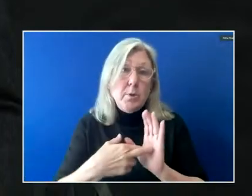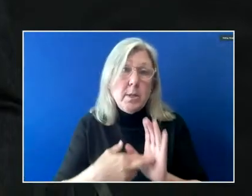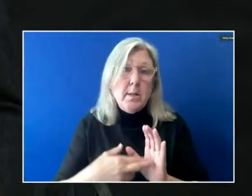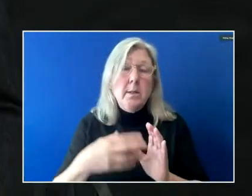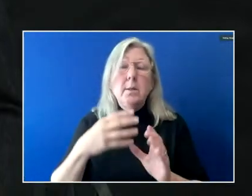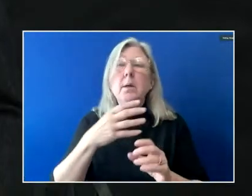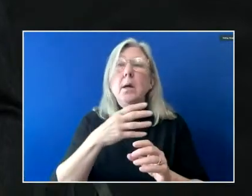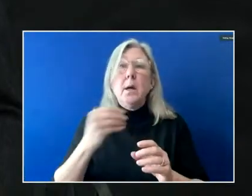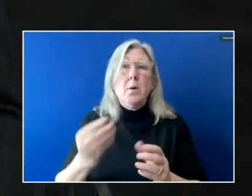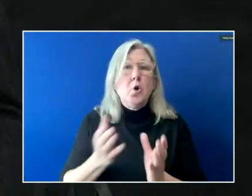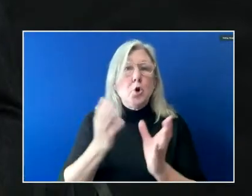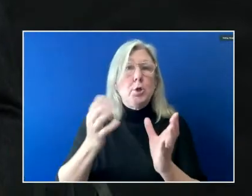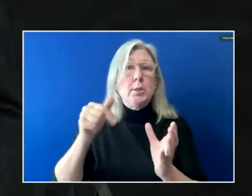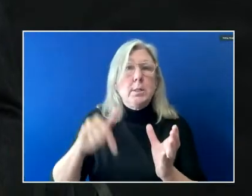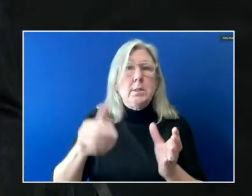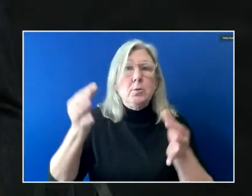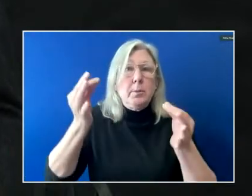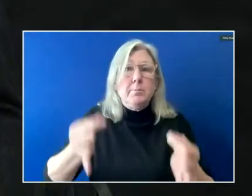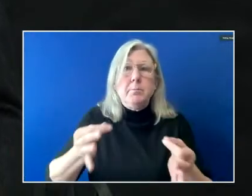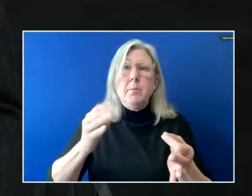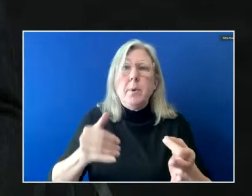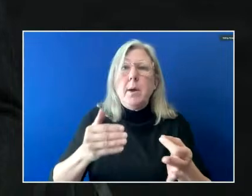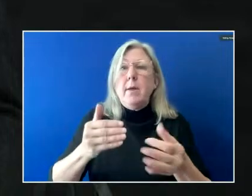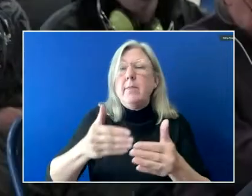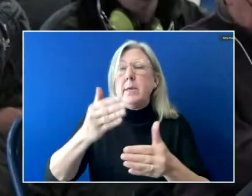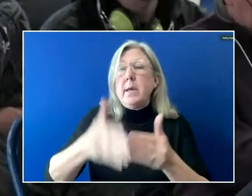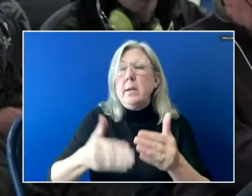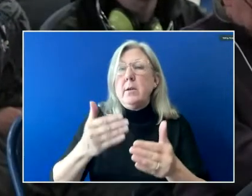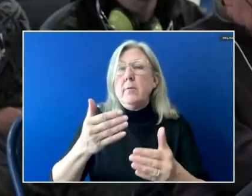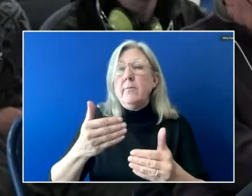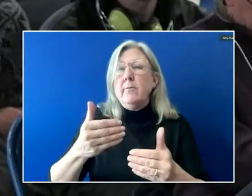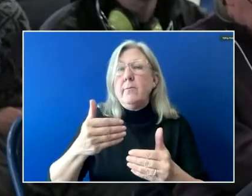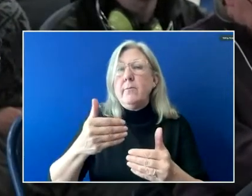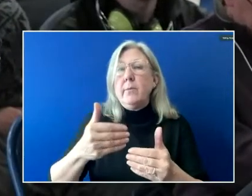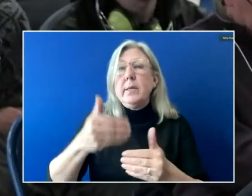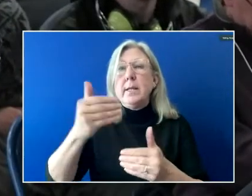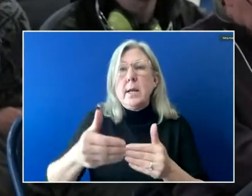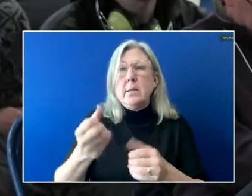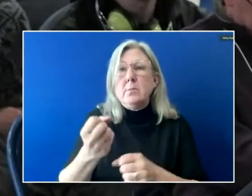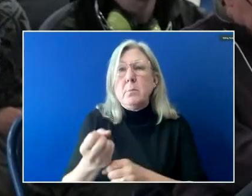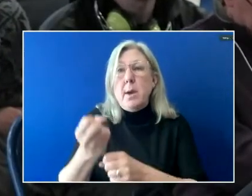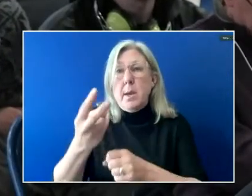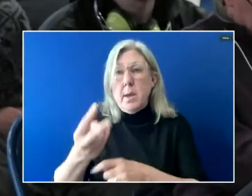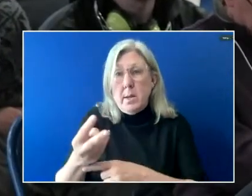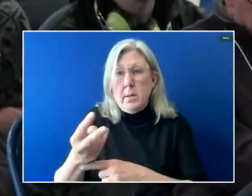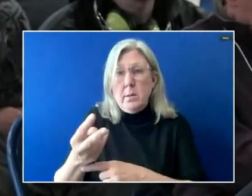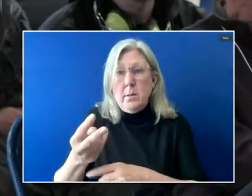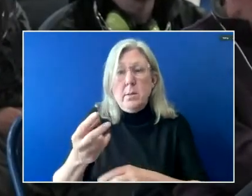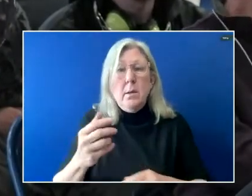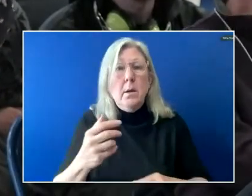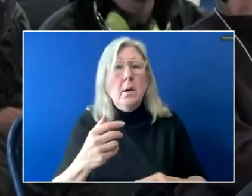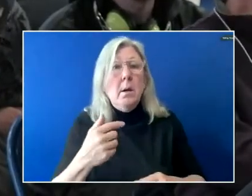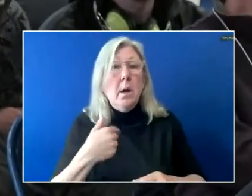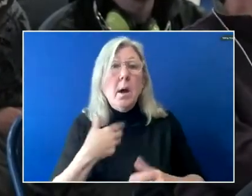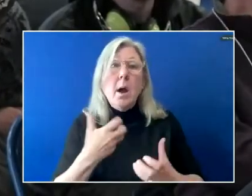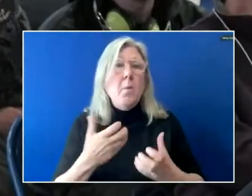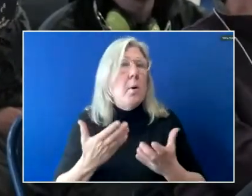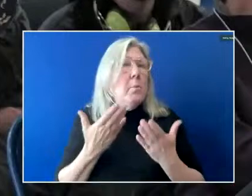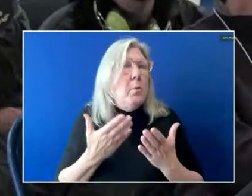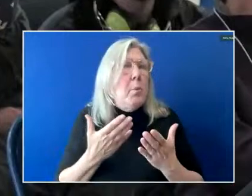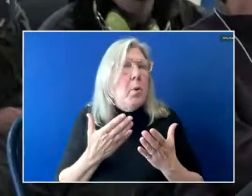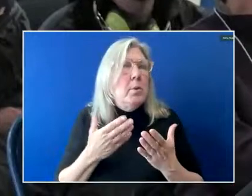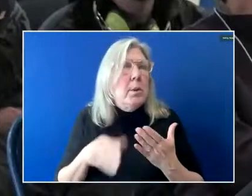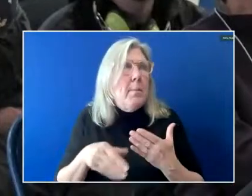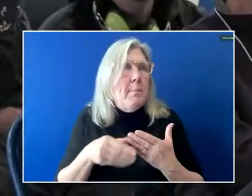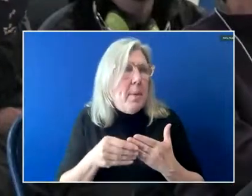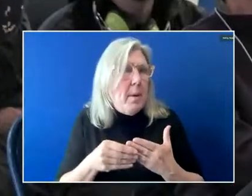end of the next bium I think I'd like to propose an amendment and I'm I'm I'm I'm